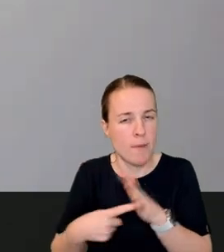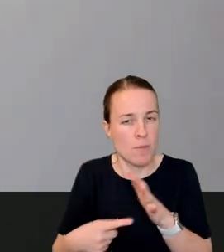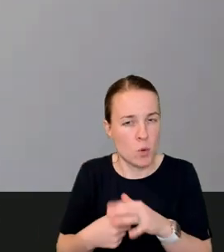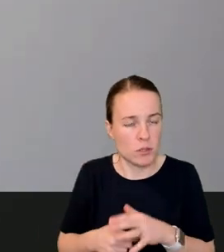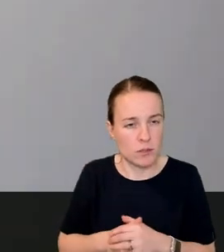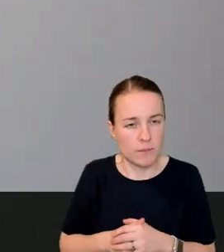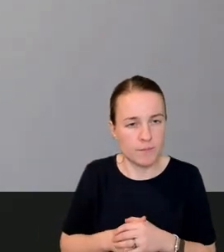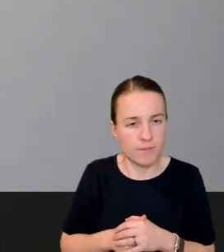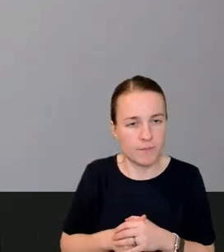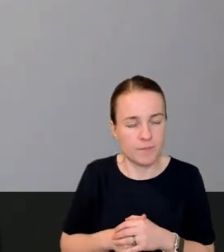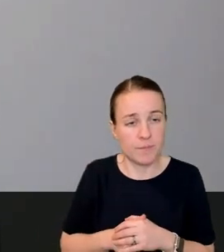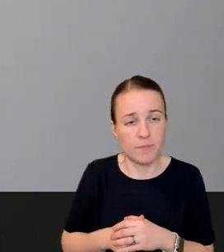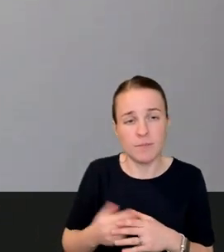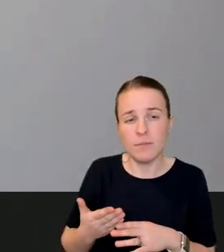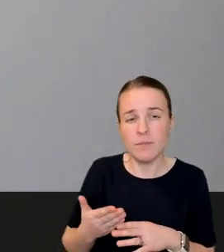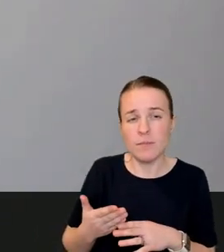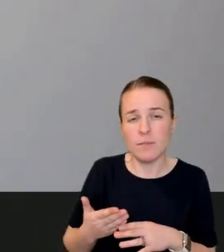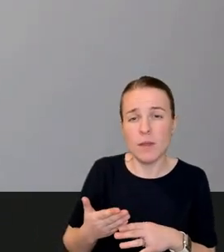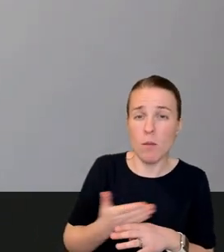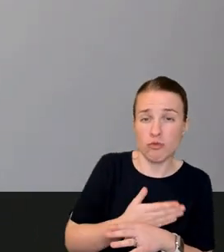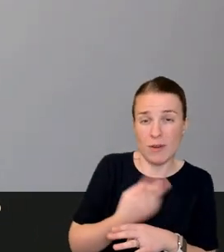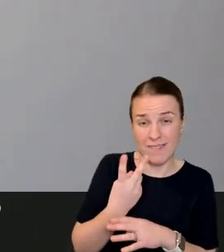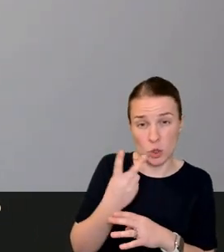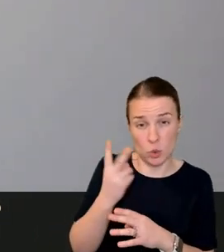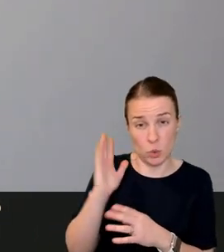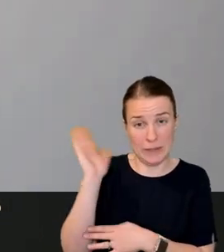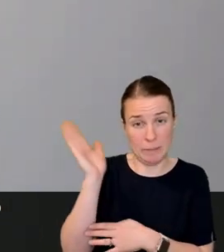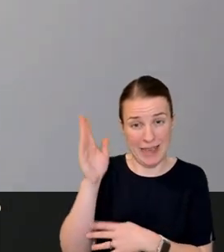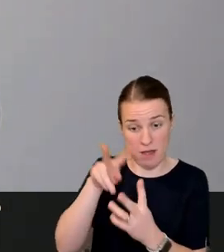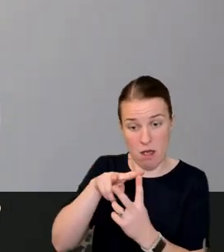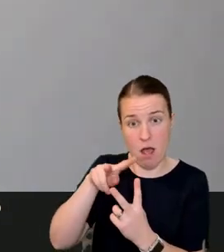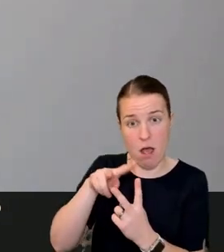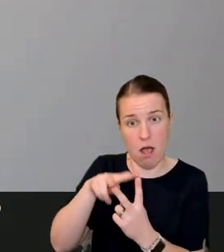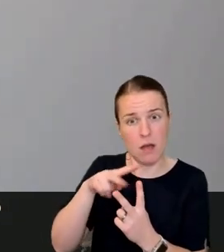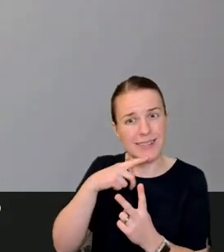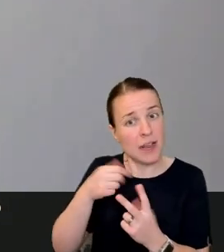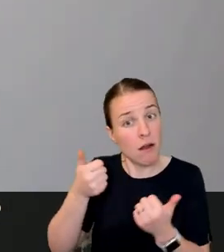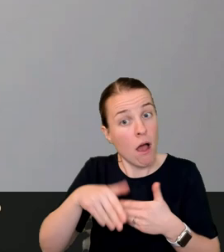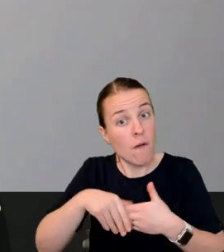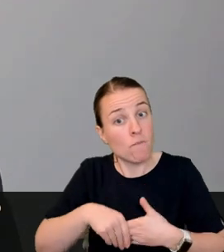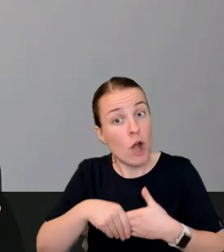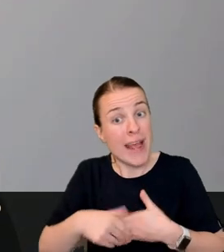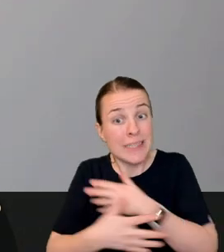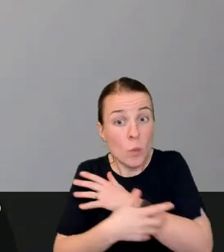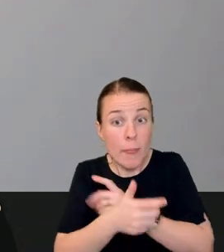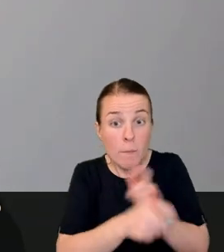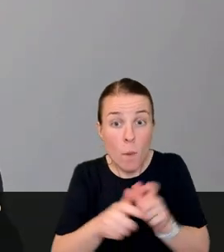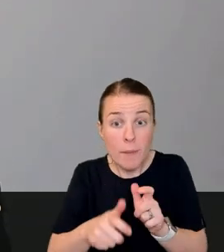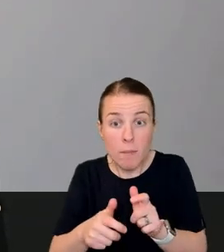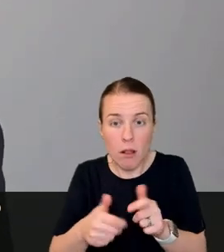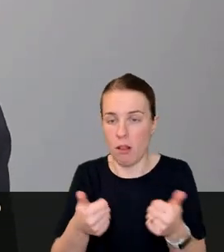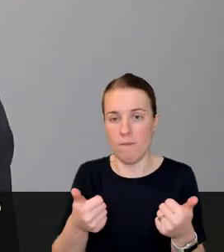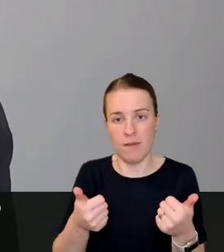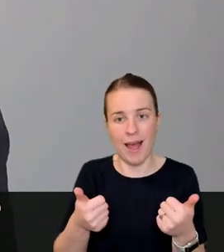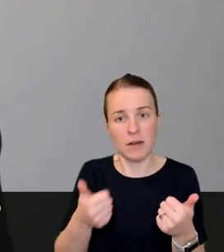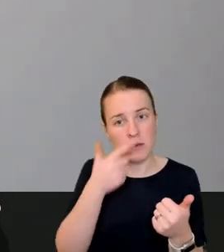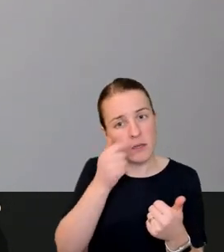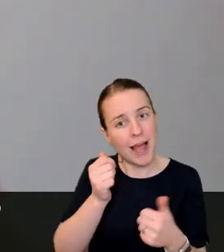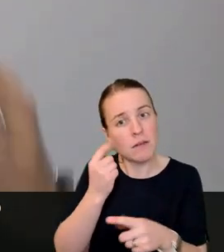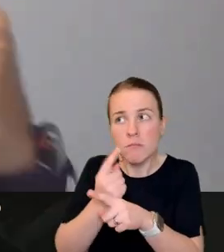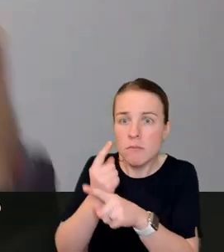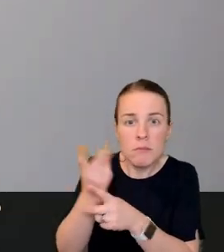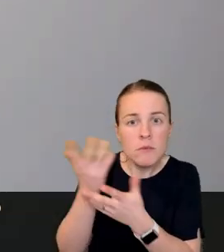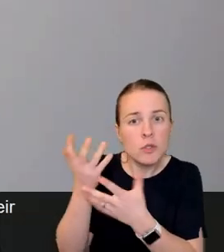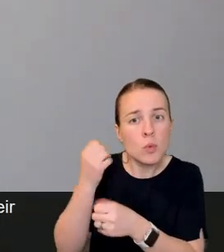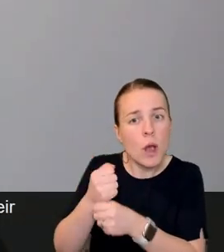the previous two speakers claim to be friends of poor people. If they can speak to their government in relation to the energy bills going